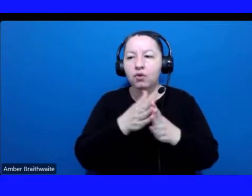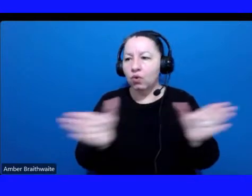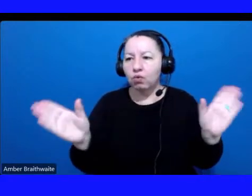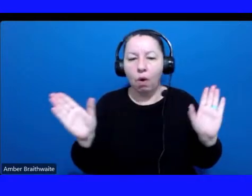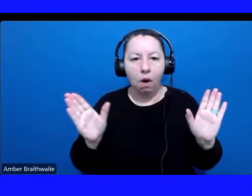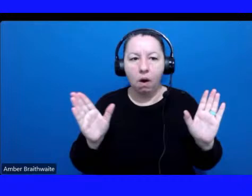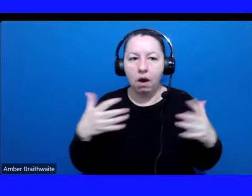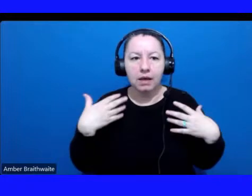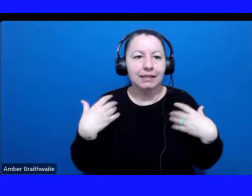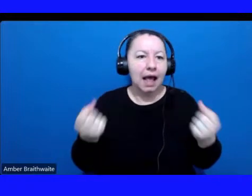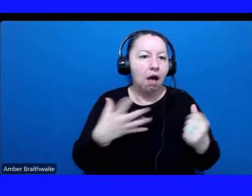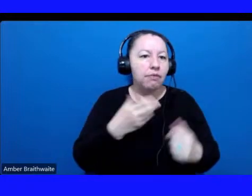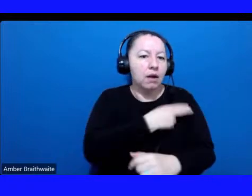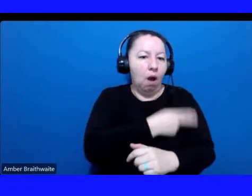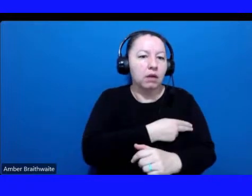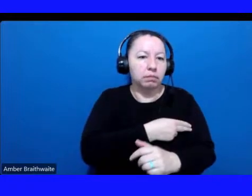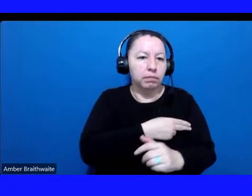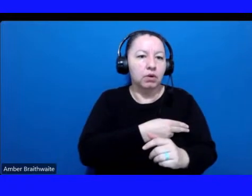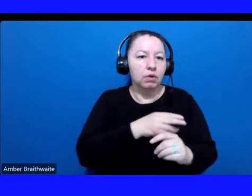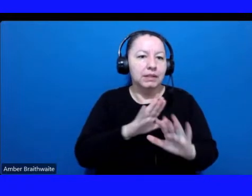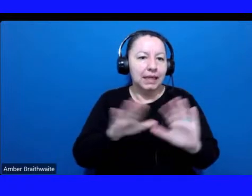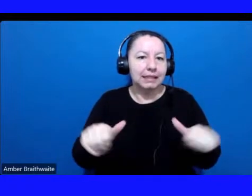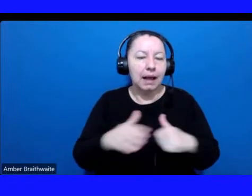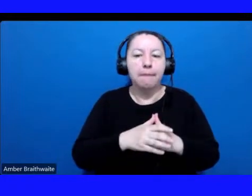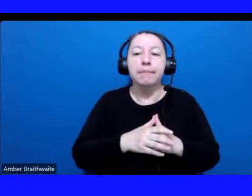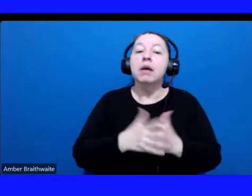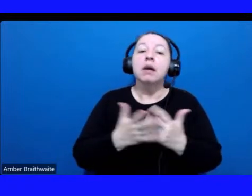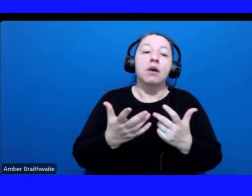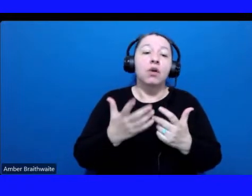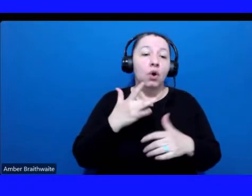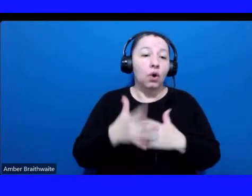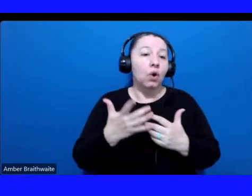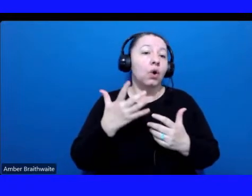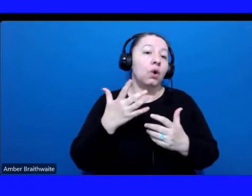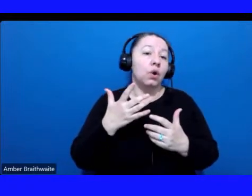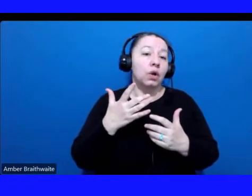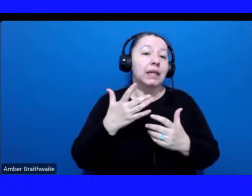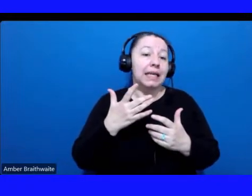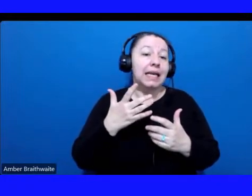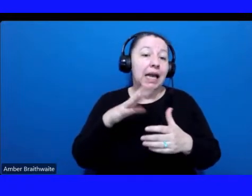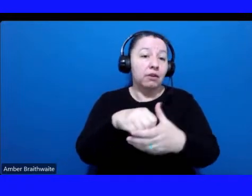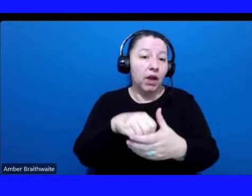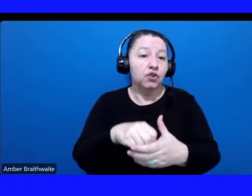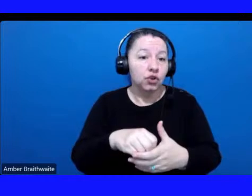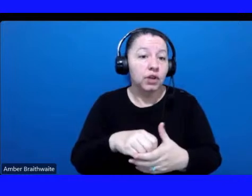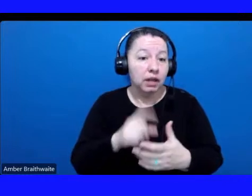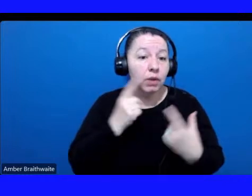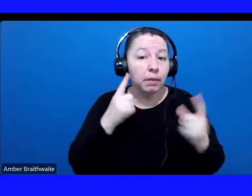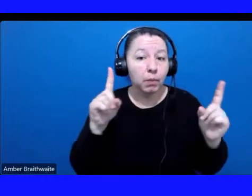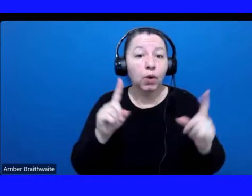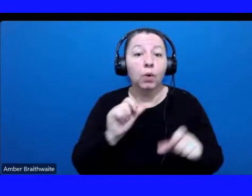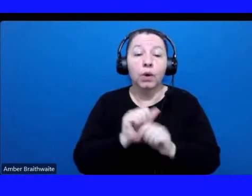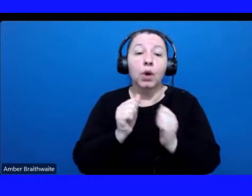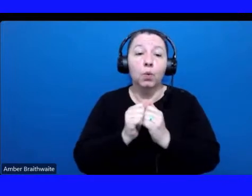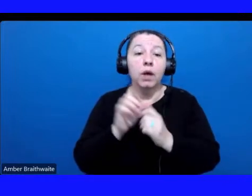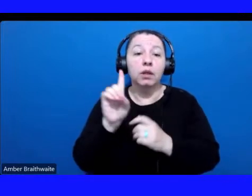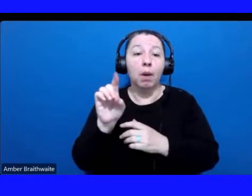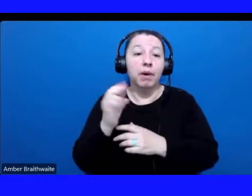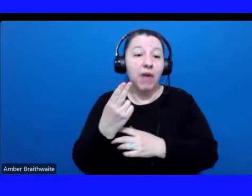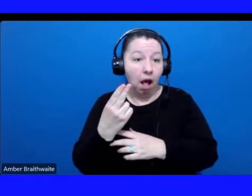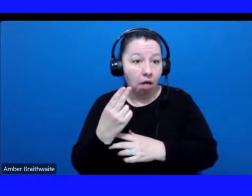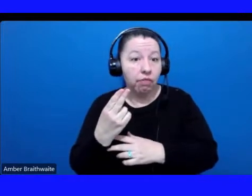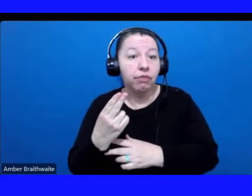80% so far engaging in successfully in services of our referrals. I don't know, Wendy, do you